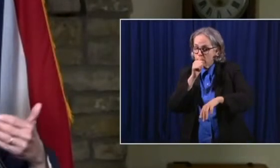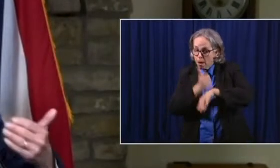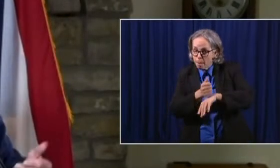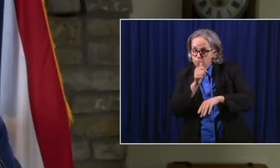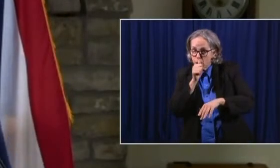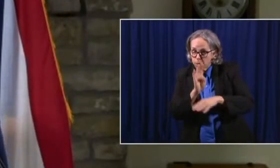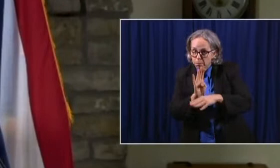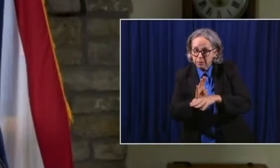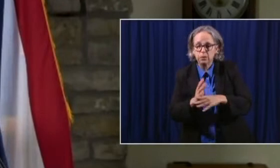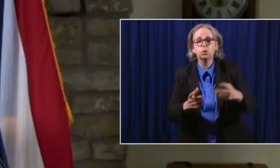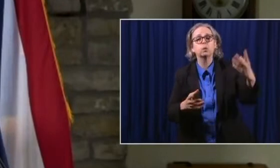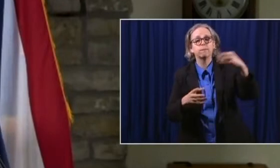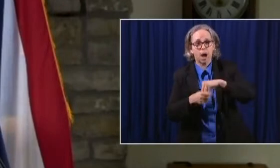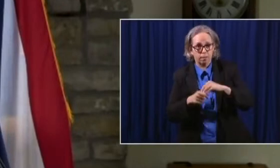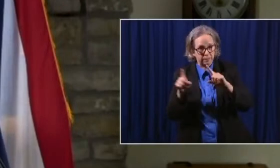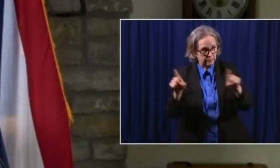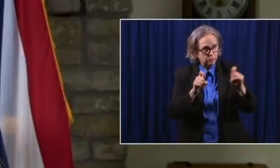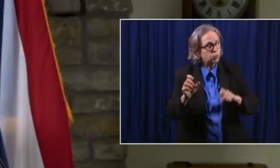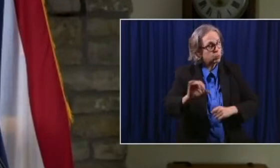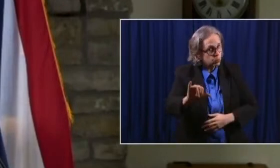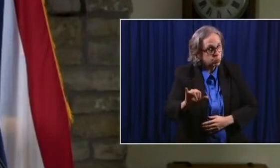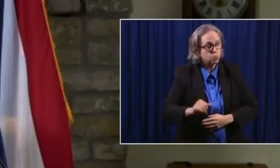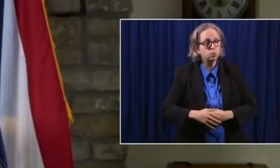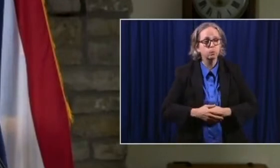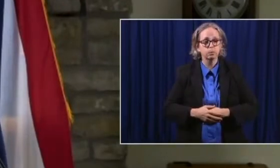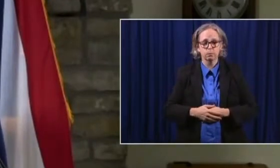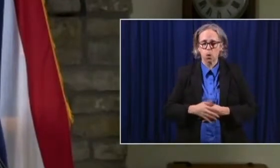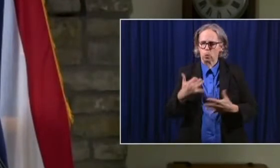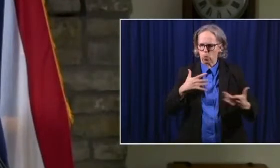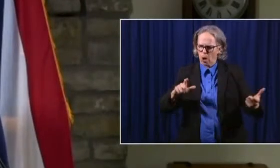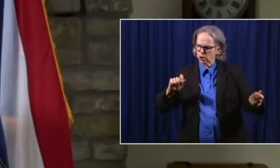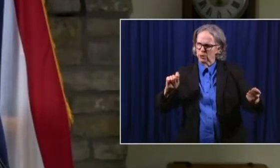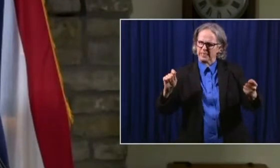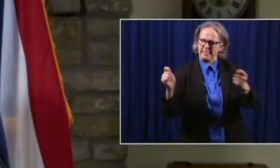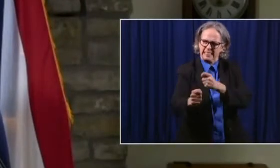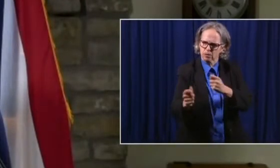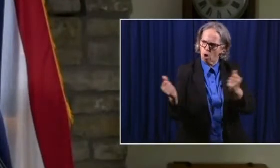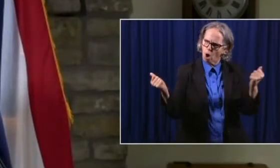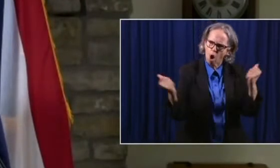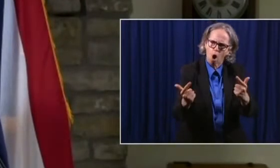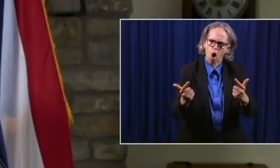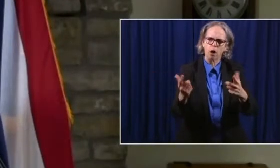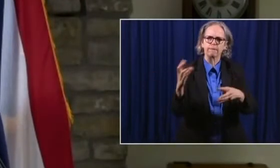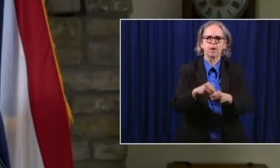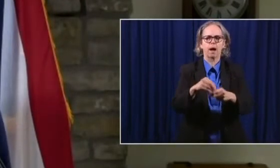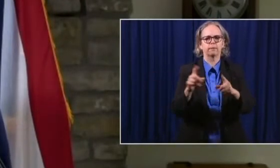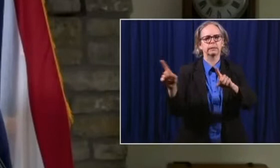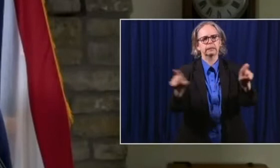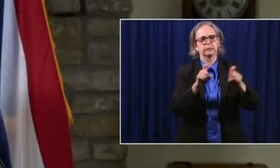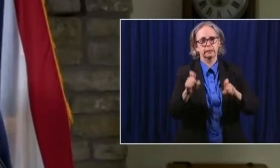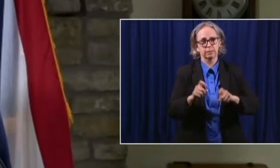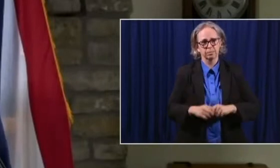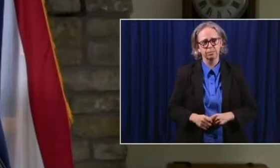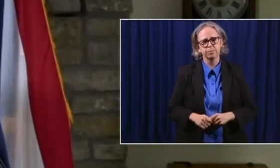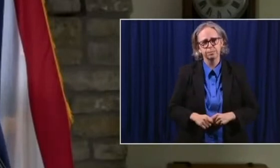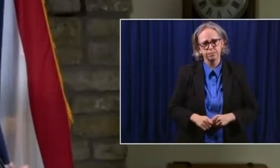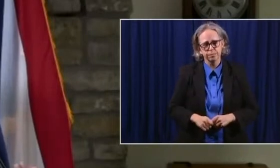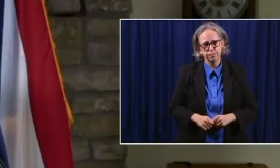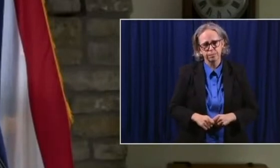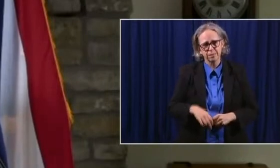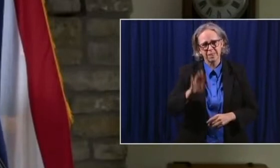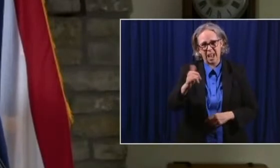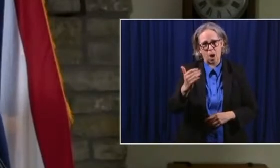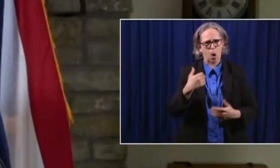evolving as we move forward. I've talked to you before about our efforts around pooling. We have great hopes